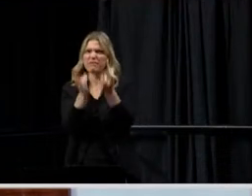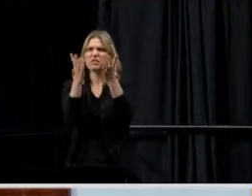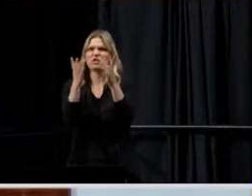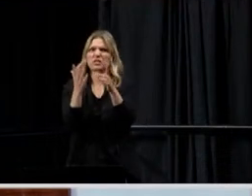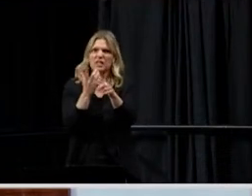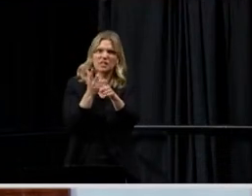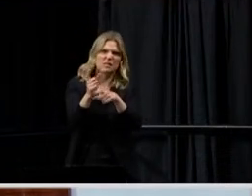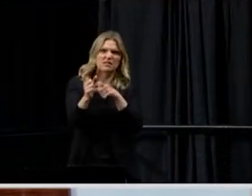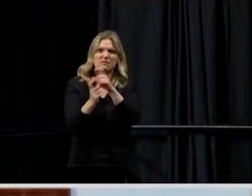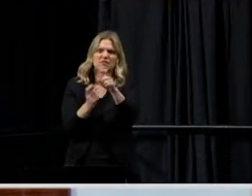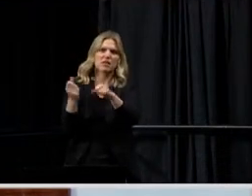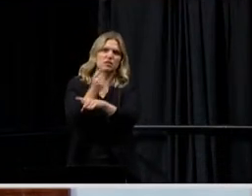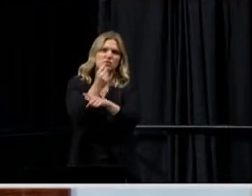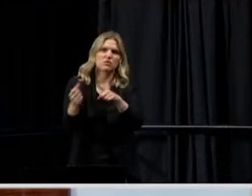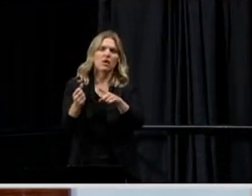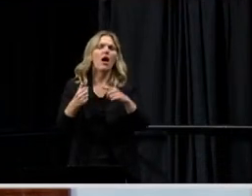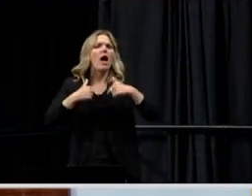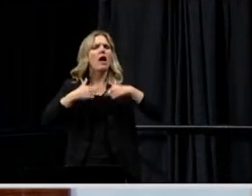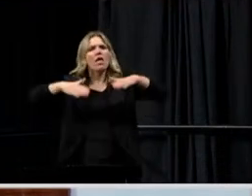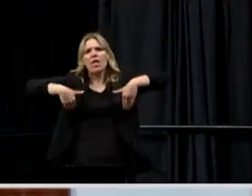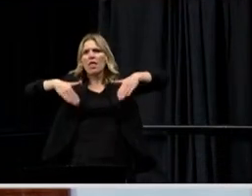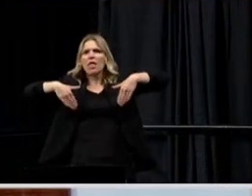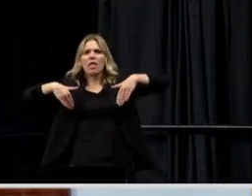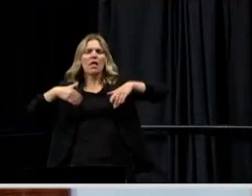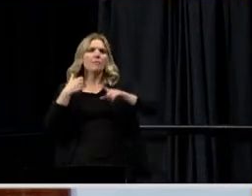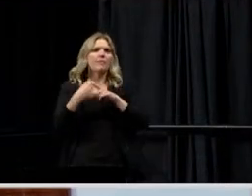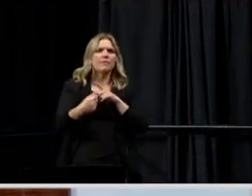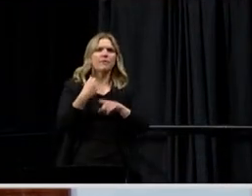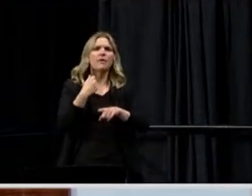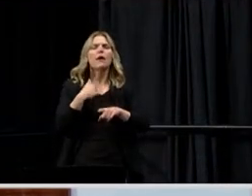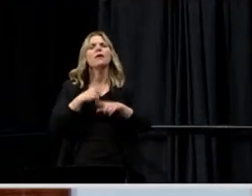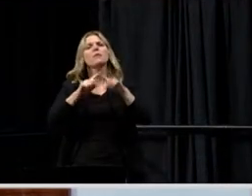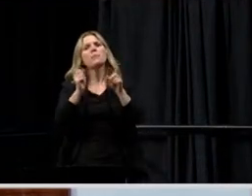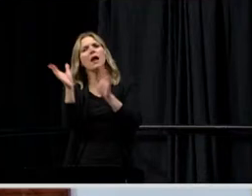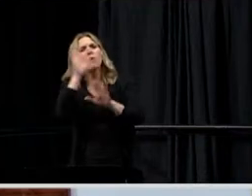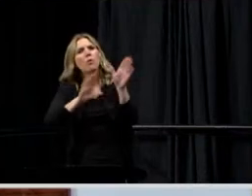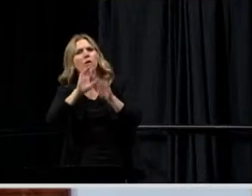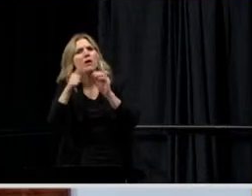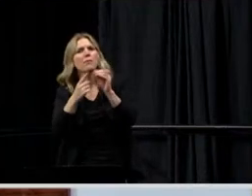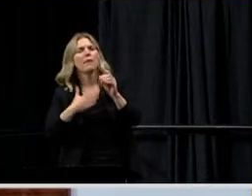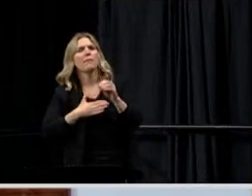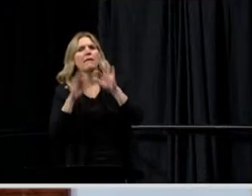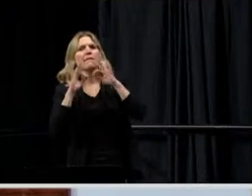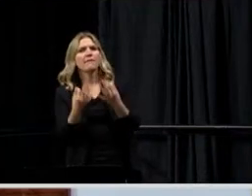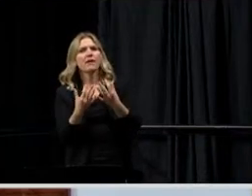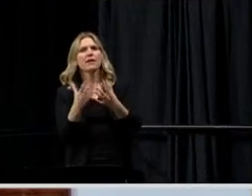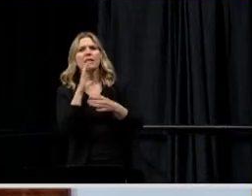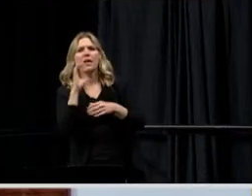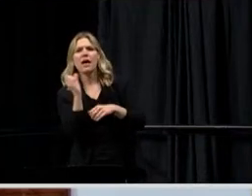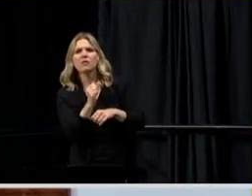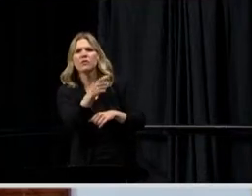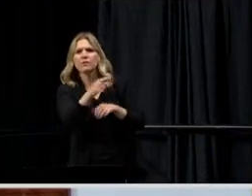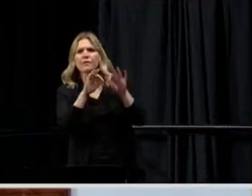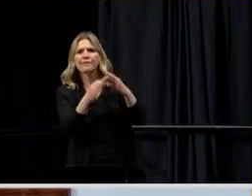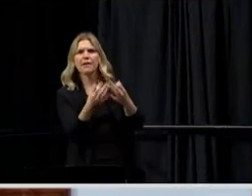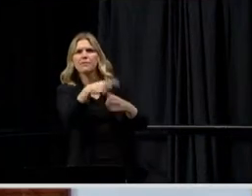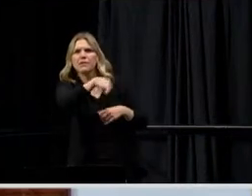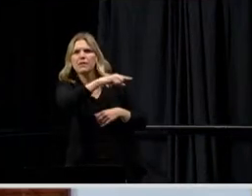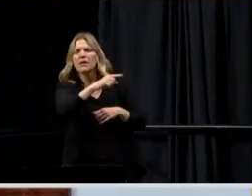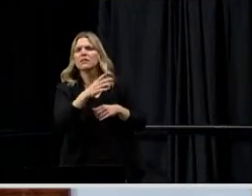While I have been fortunate not to have been physically attacked, I constantly worry about my family and elderly Asian Americans who are more